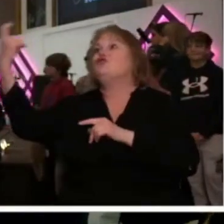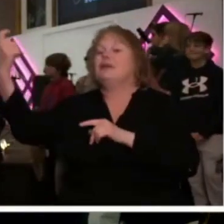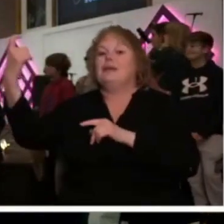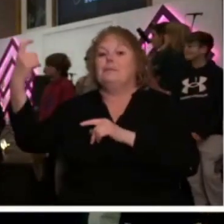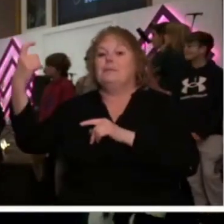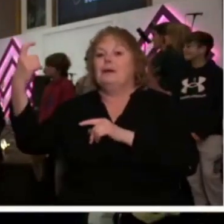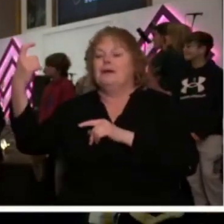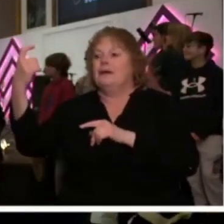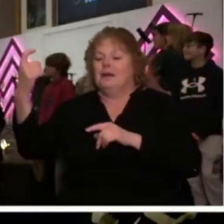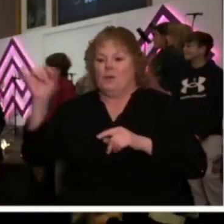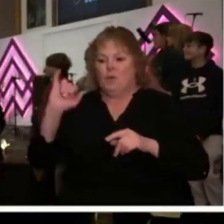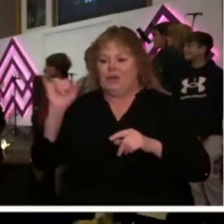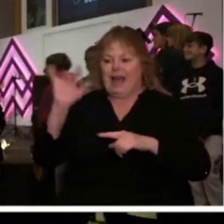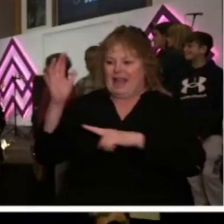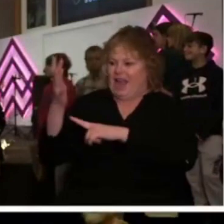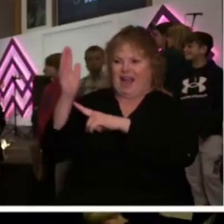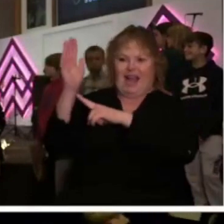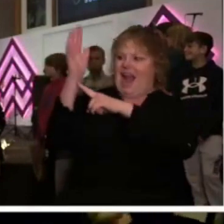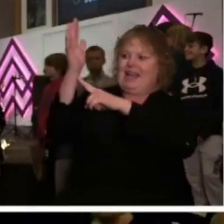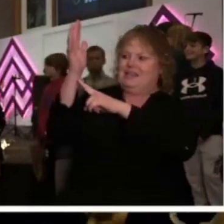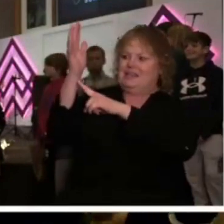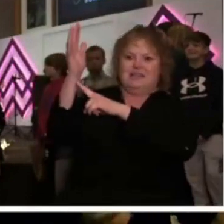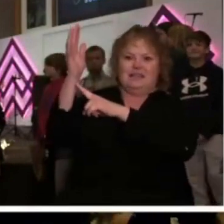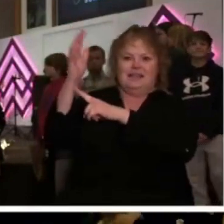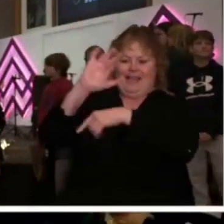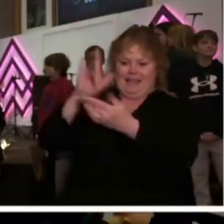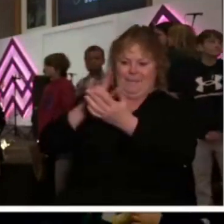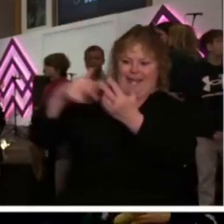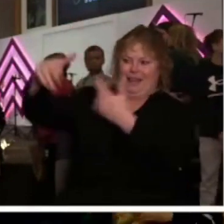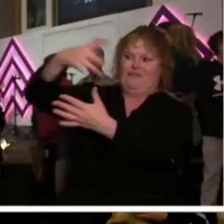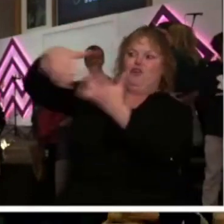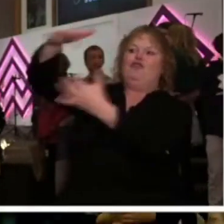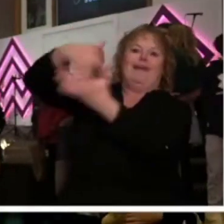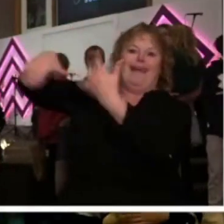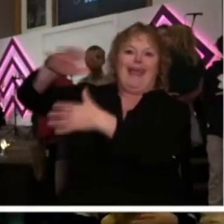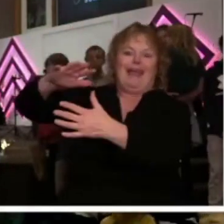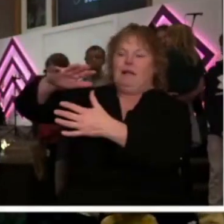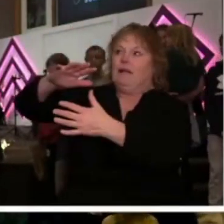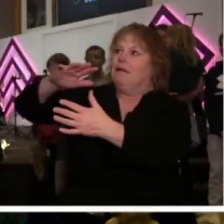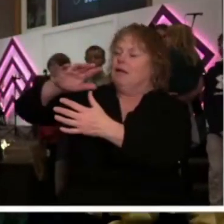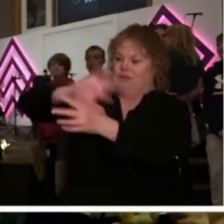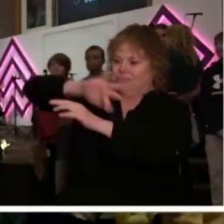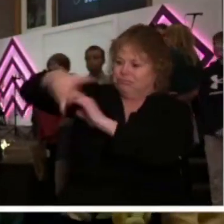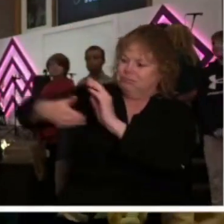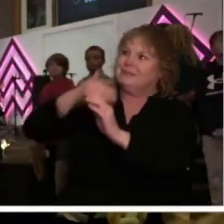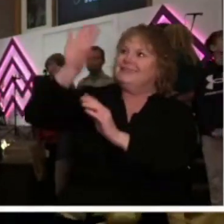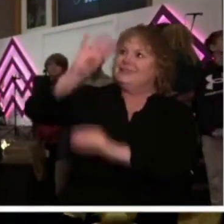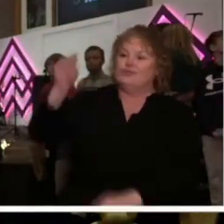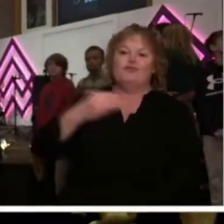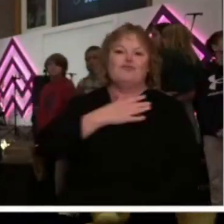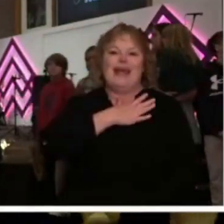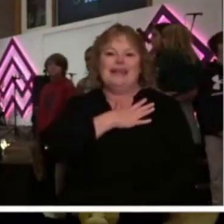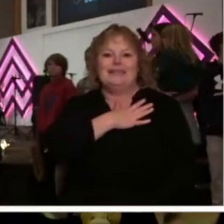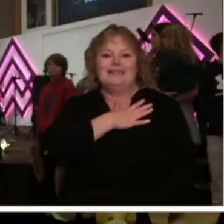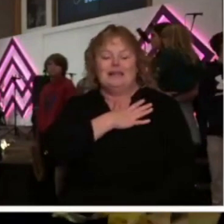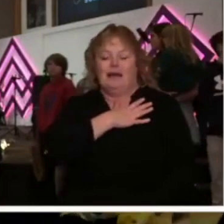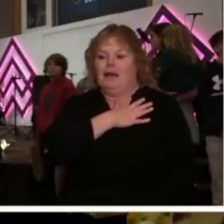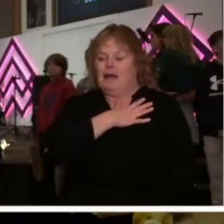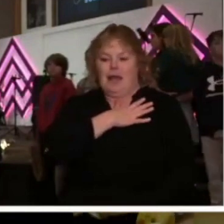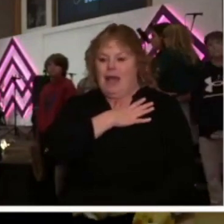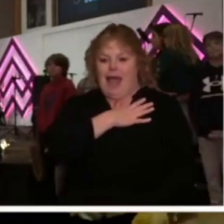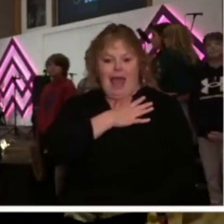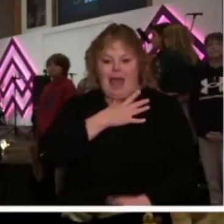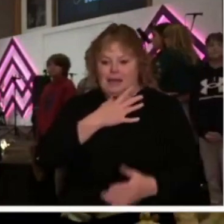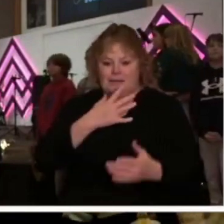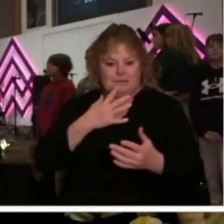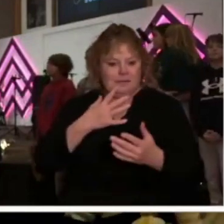like a kite caught in a hurricane, that we are caught in His grace. And along the way, we've grown as He sent very